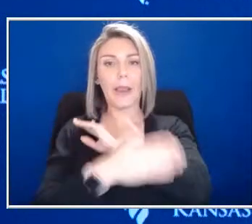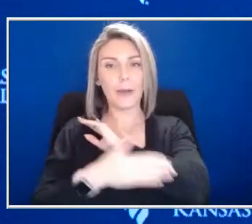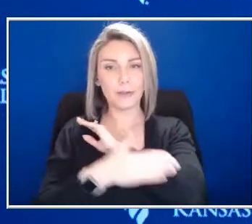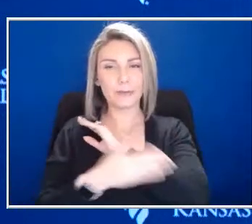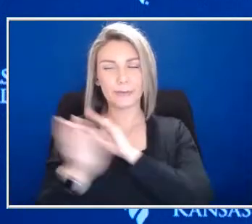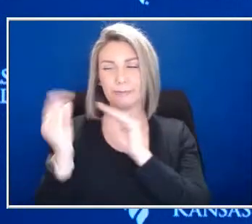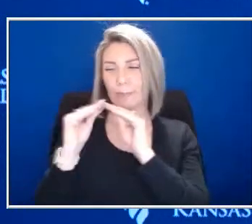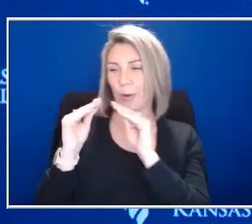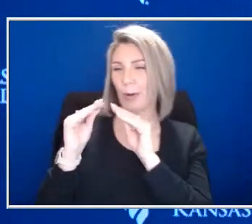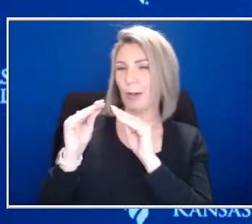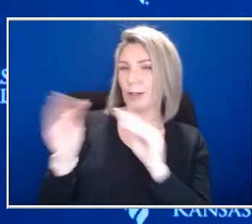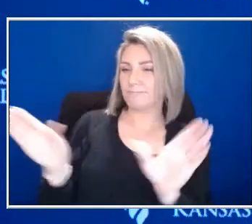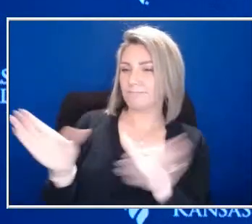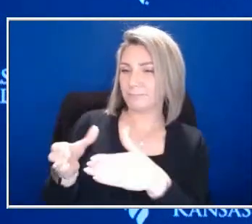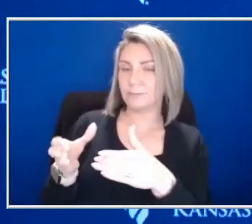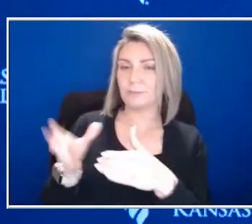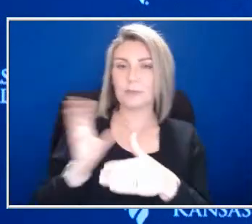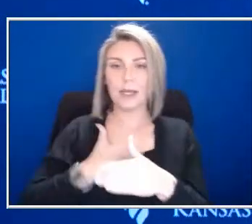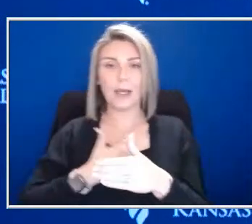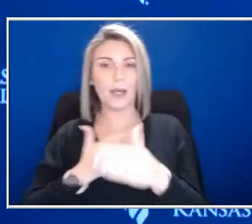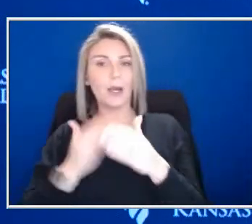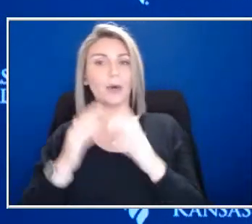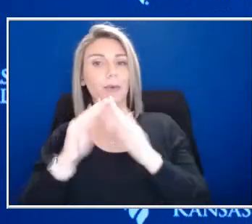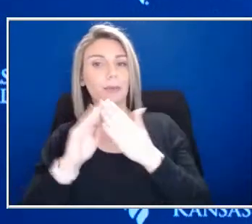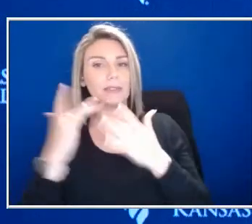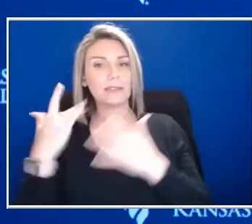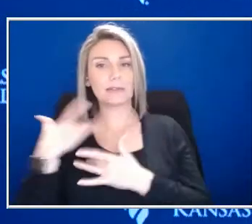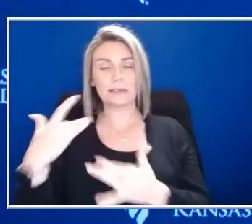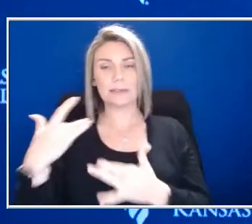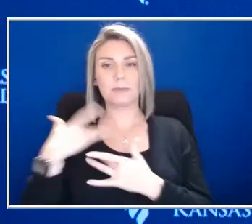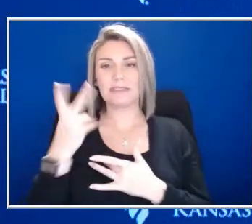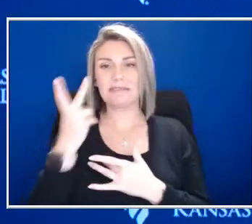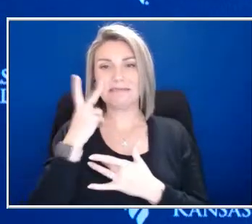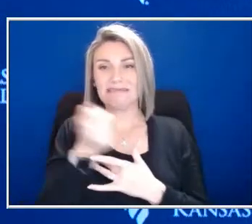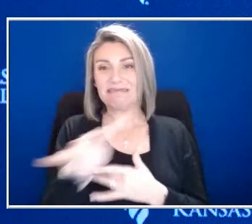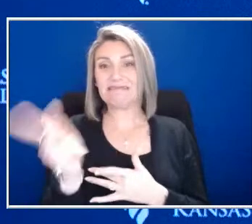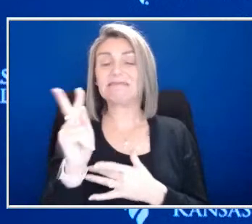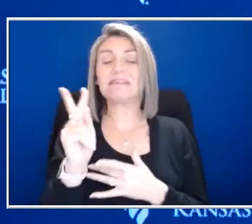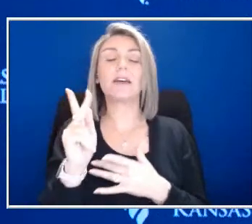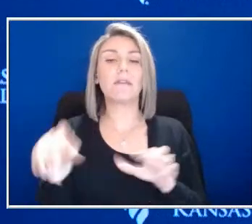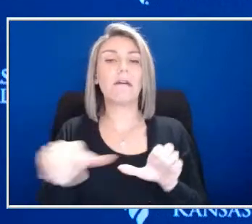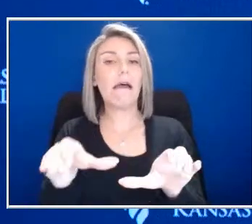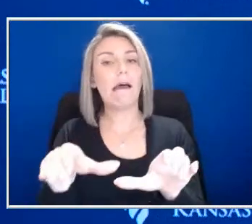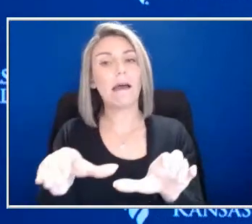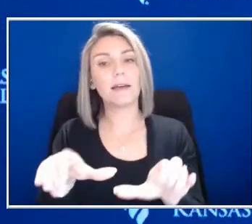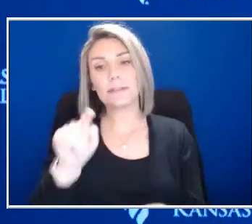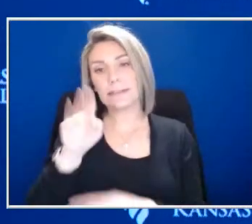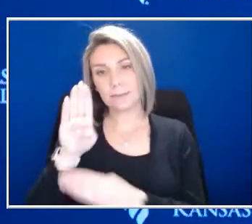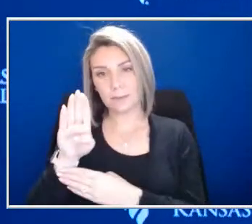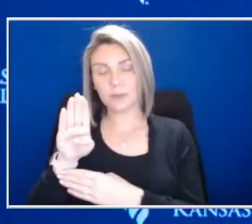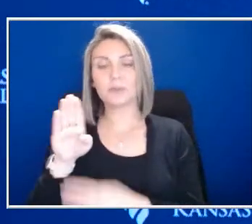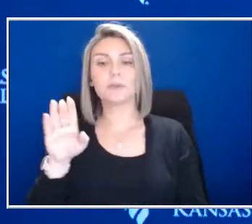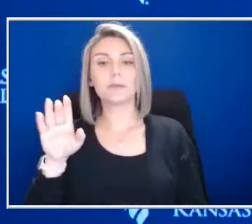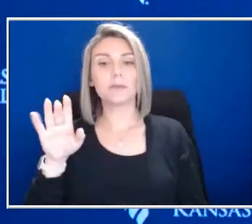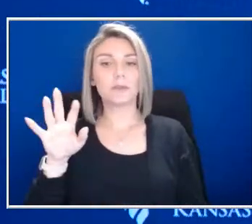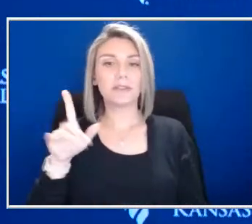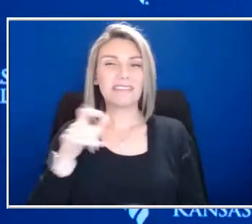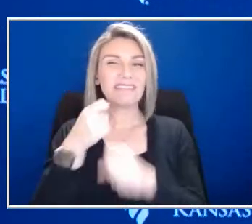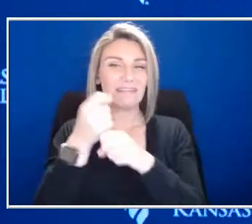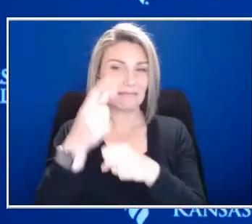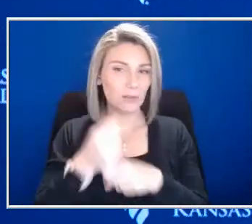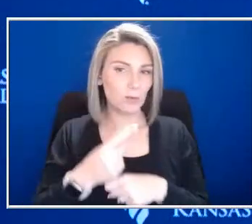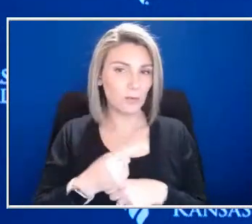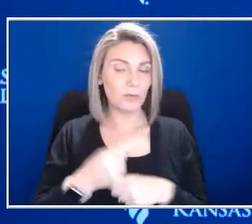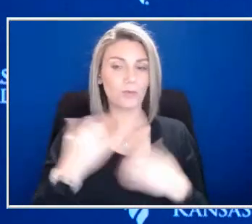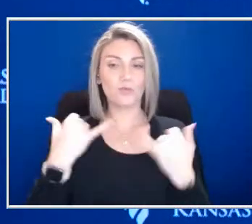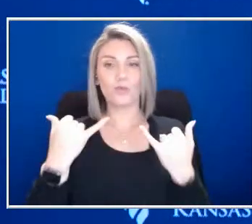in our community, we have typically seen several cases of active tuberculosis cases every year. Right now, what